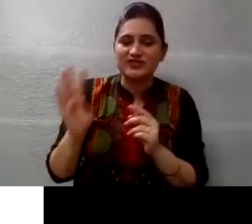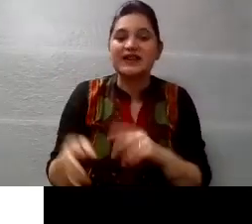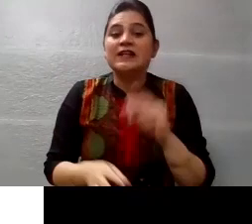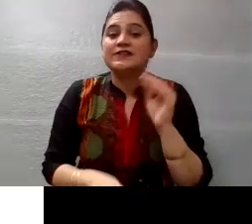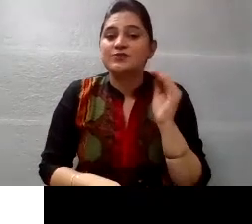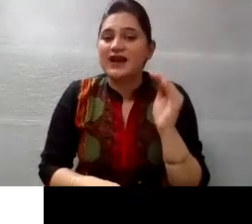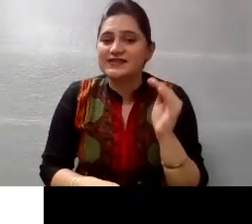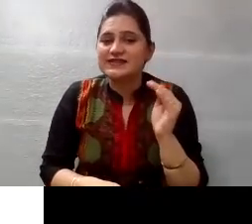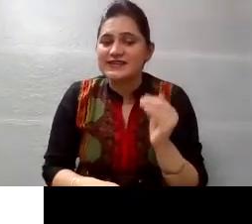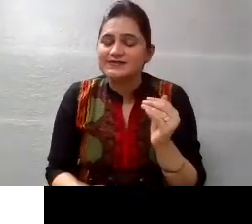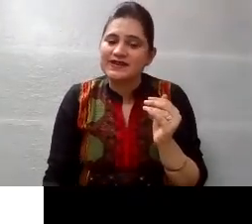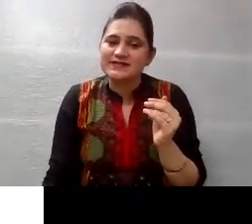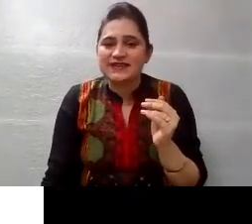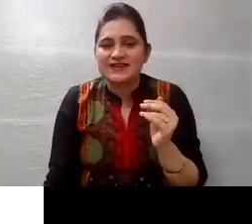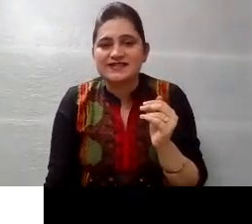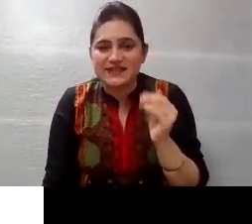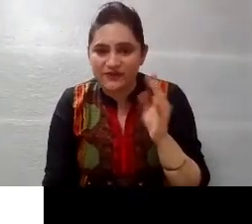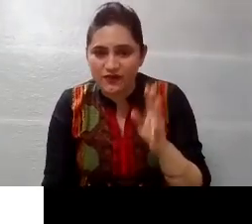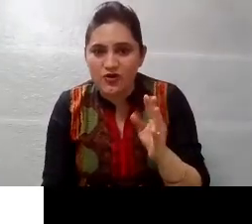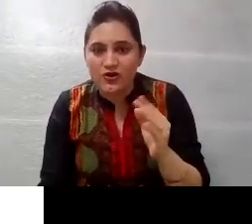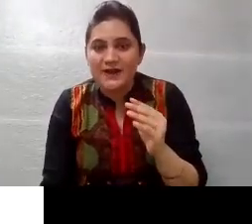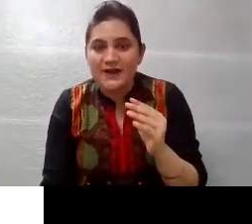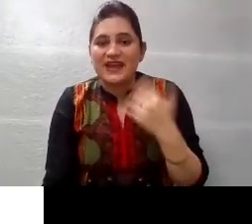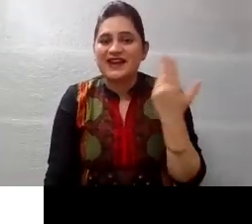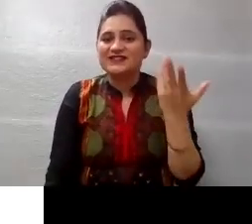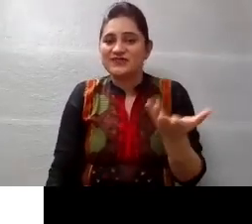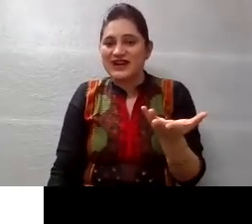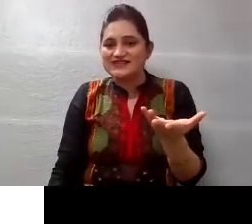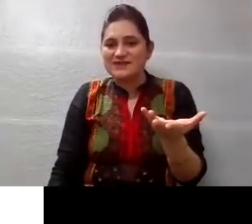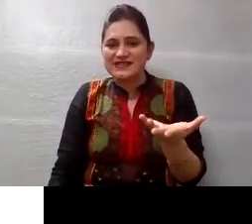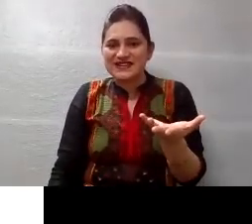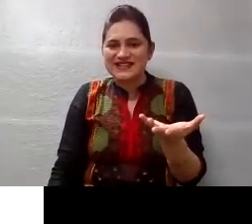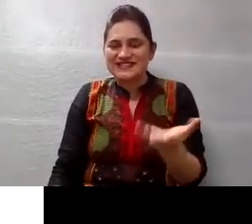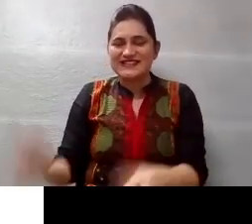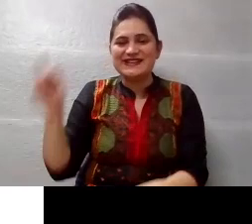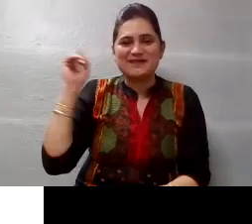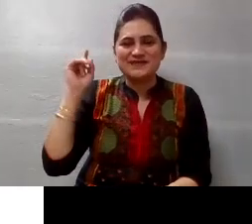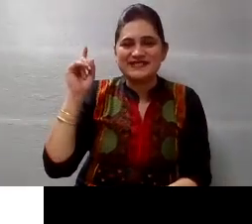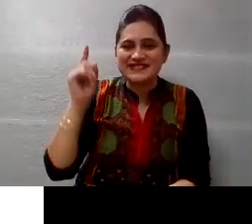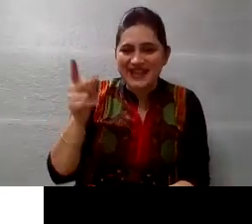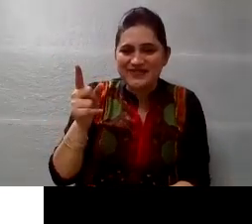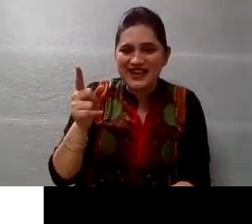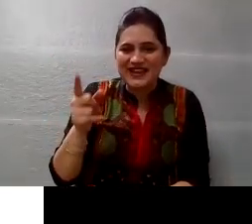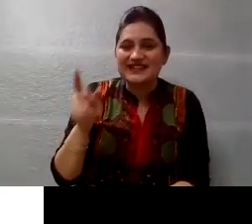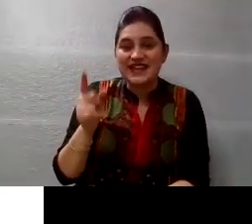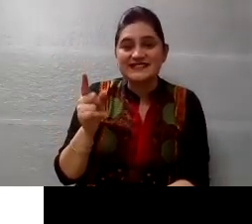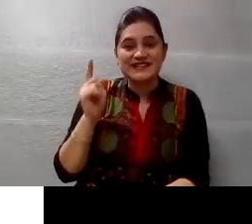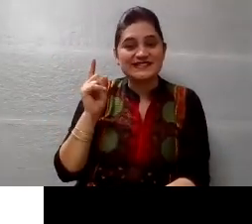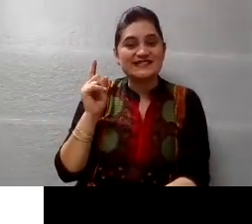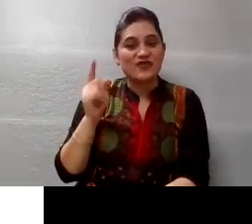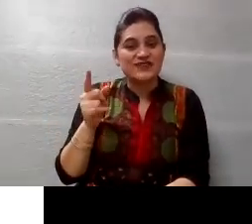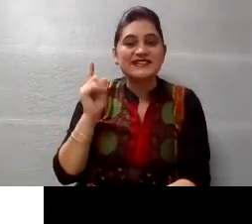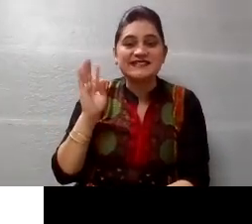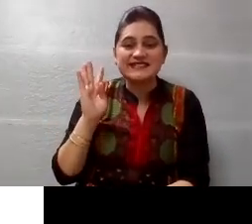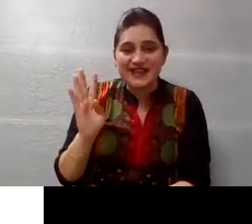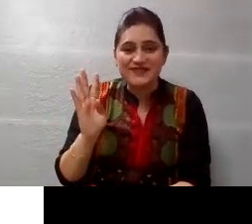dear children. So under ten tens. So we can see four. And under one space we can see number seven. Yes,